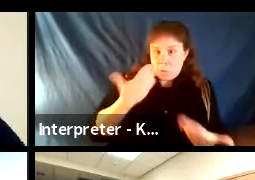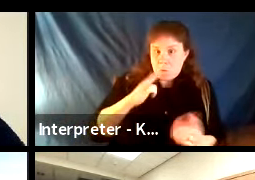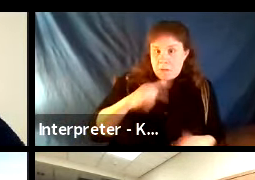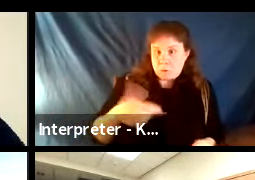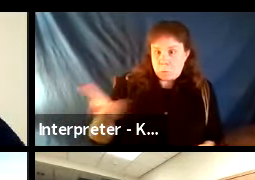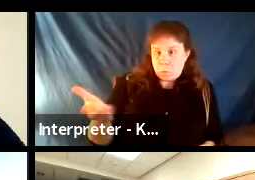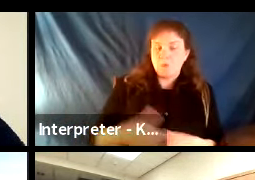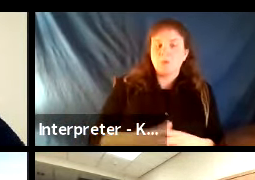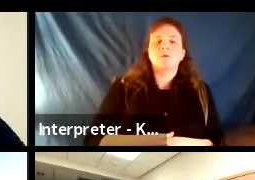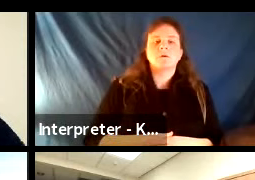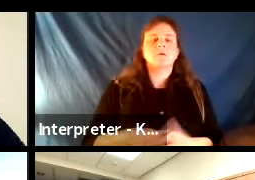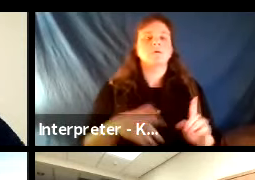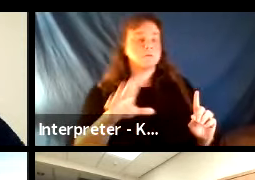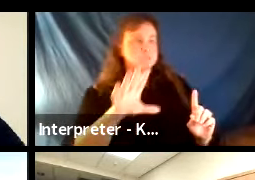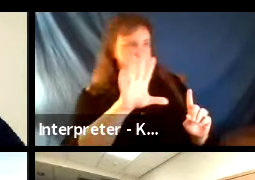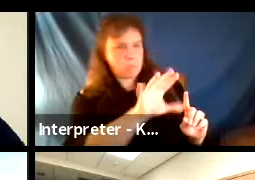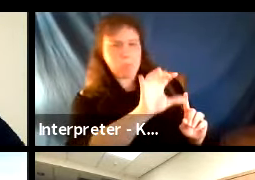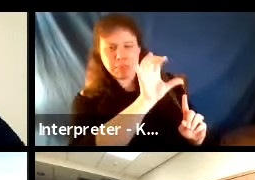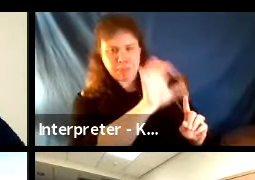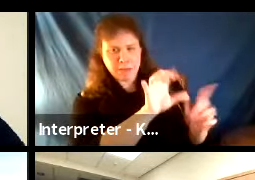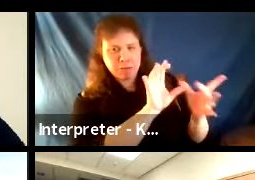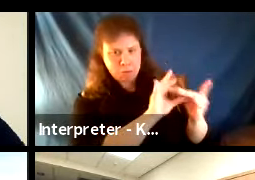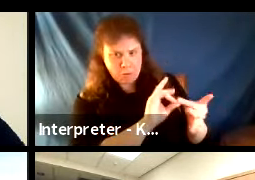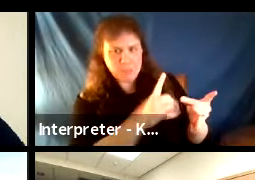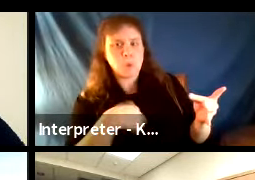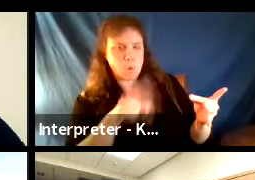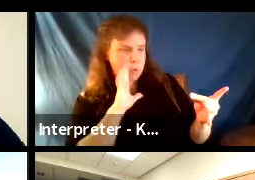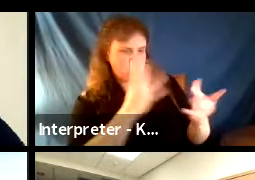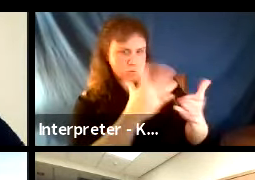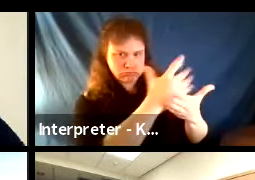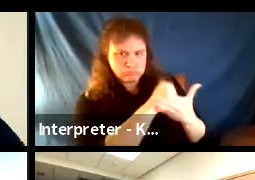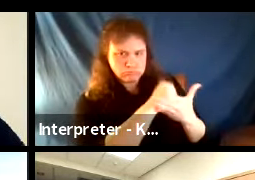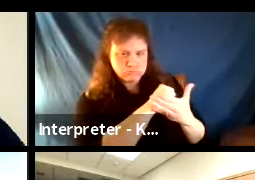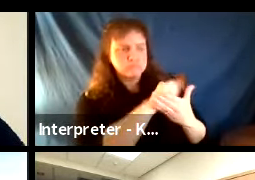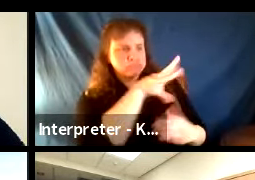We'll certainly take it into consideration and